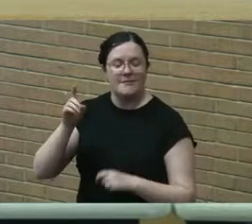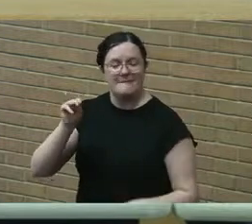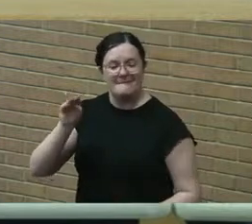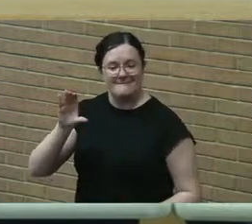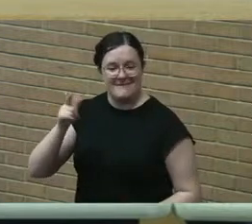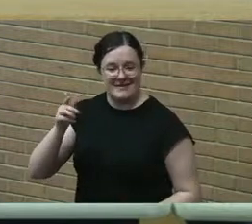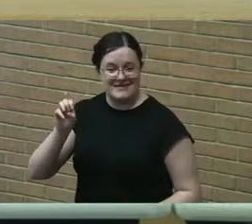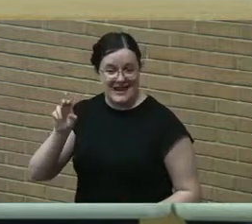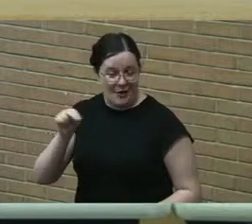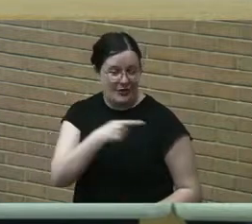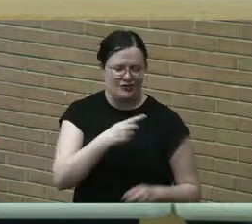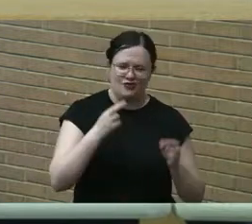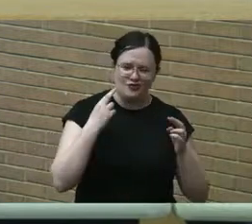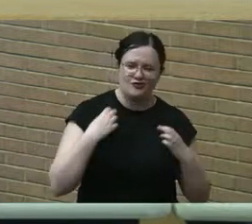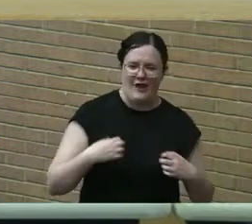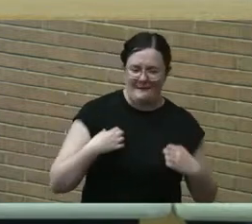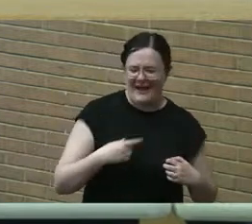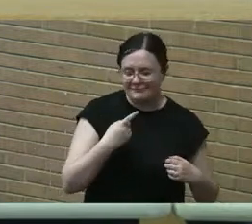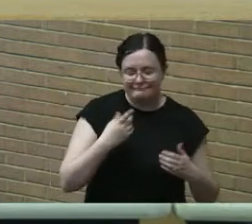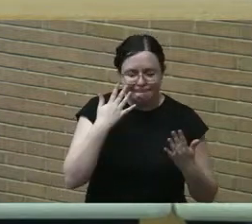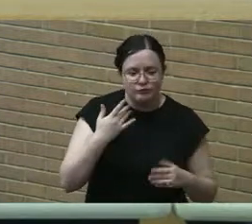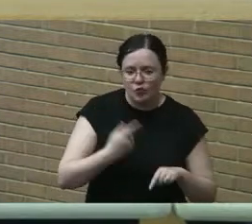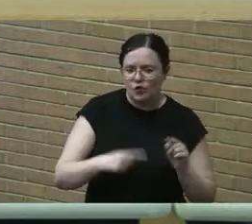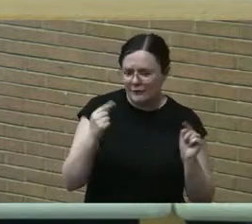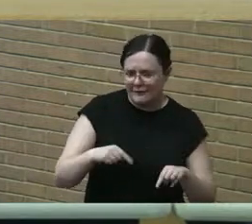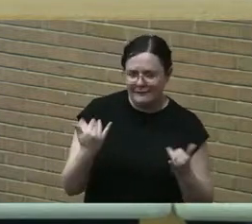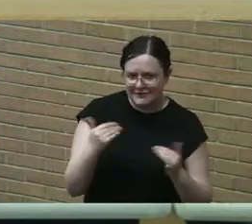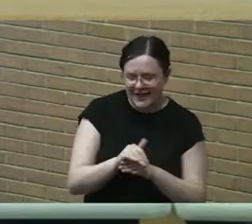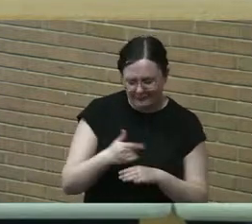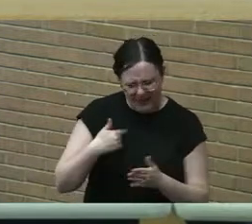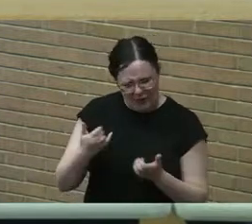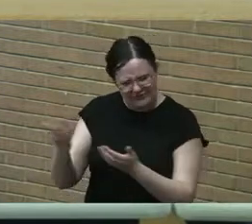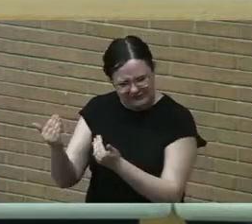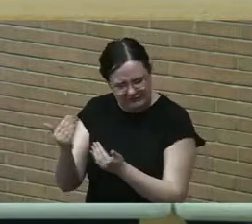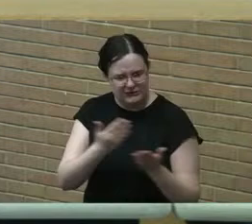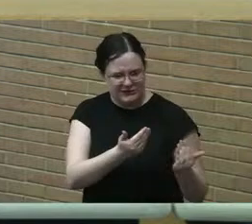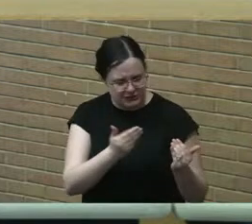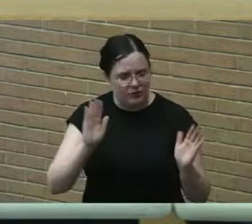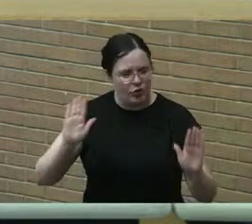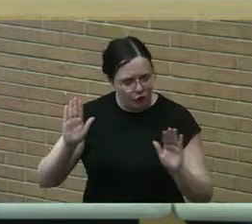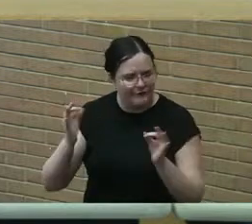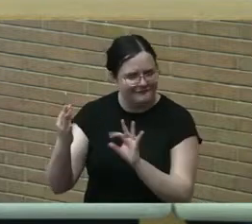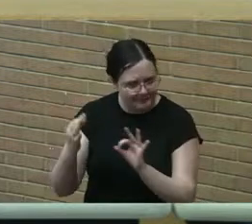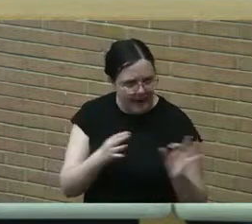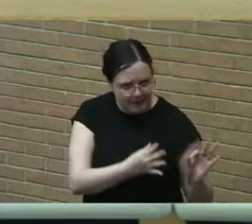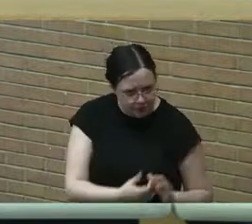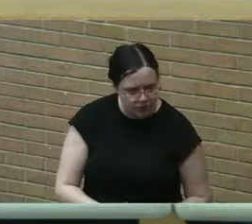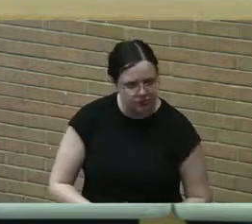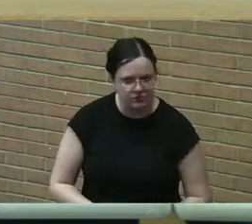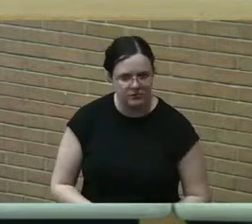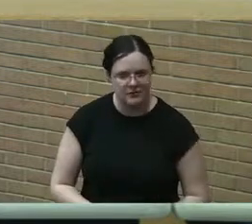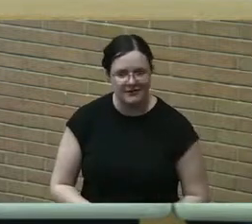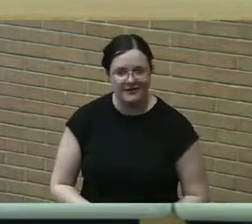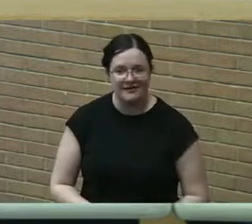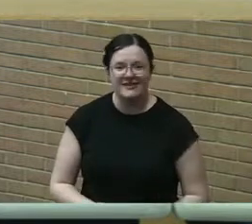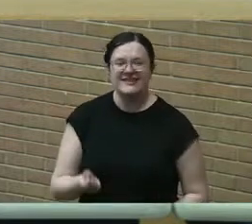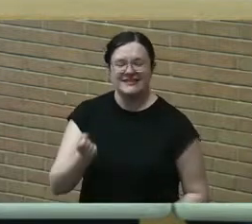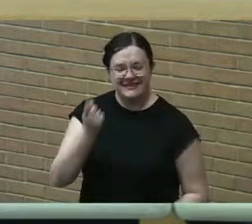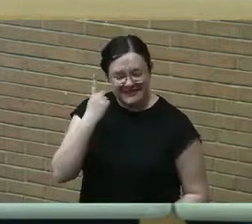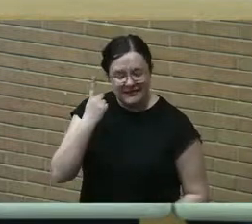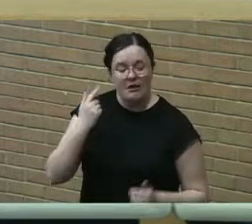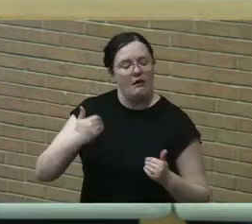This is not something, there is a process for